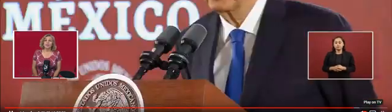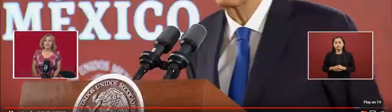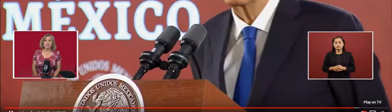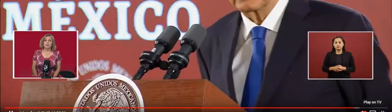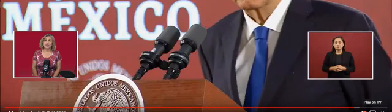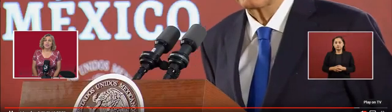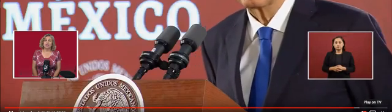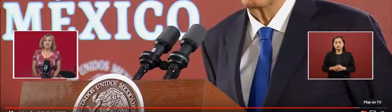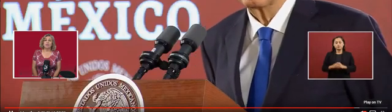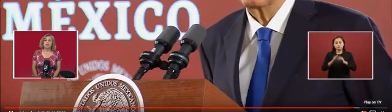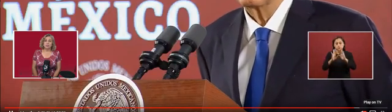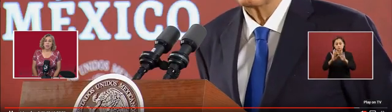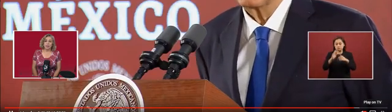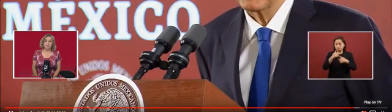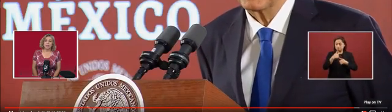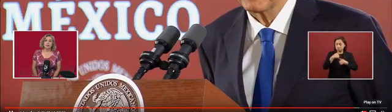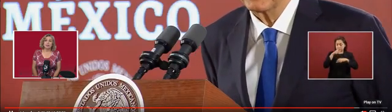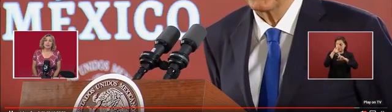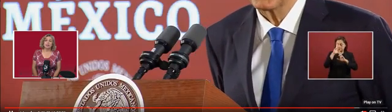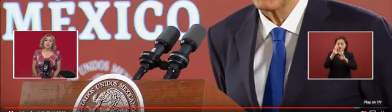not missing anything.